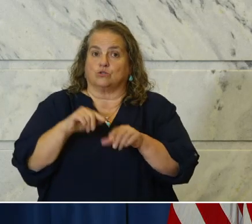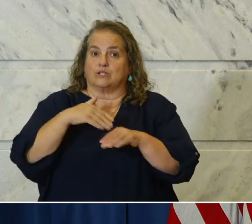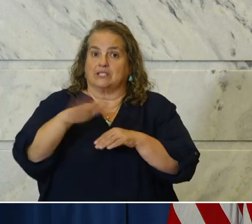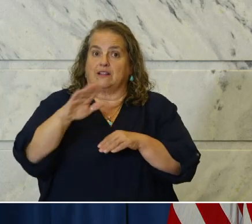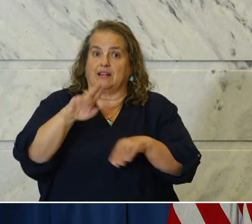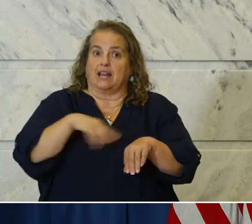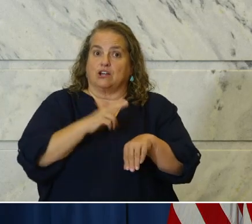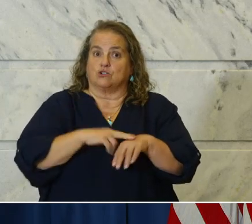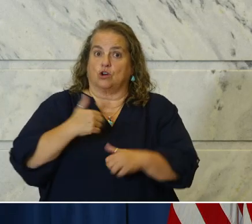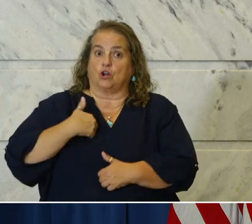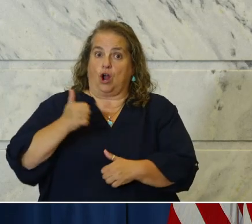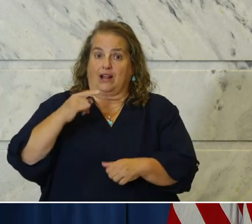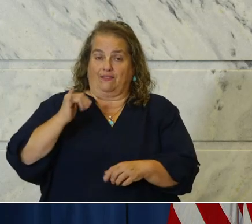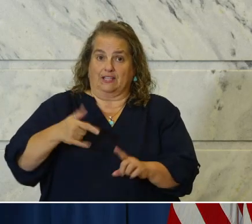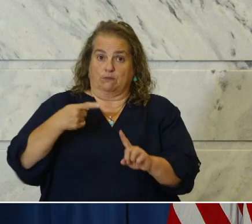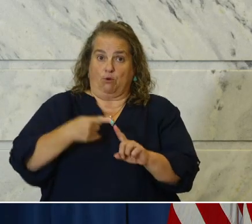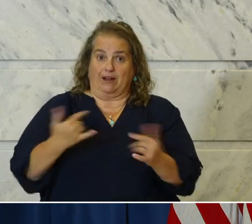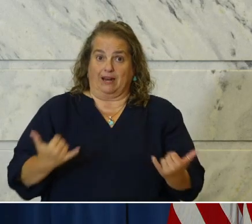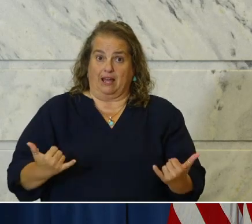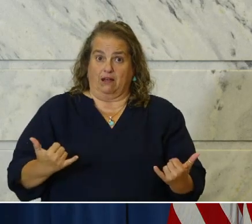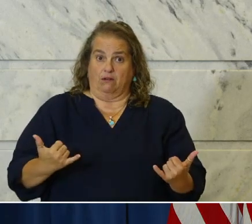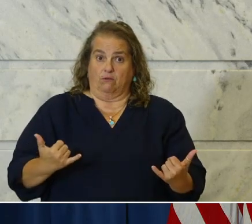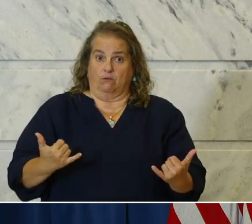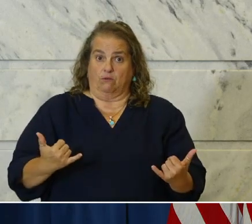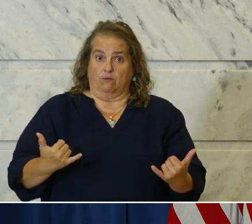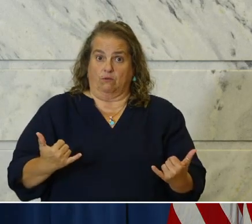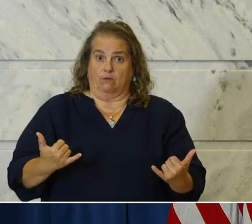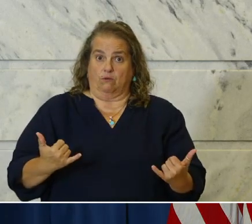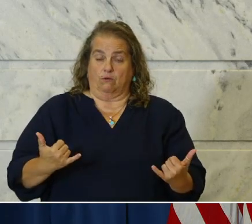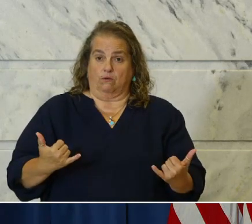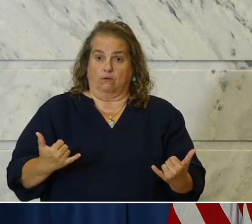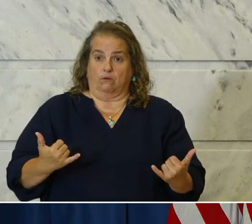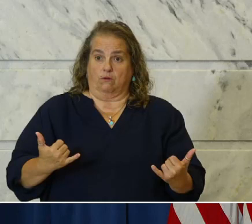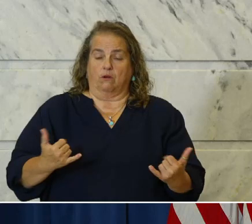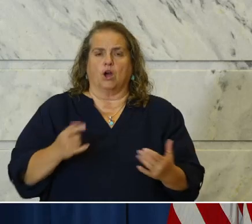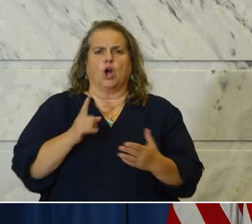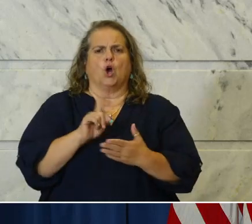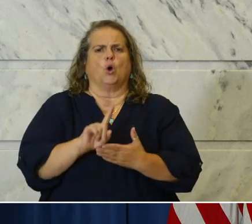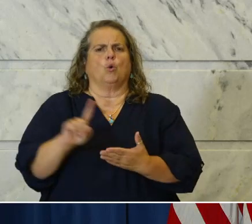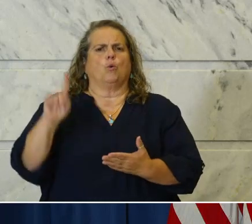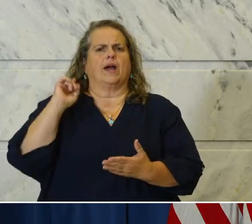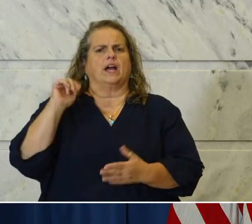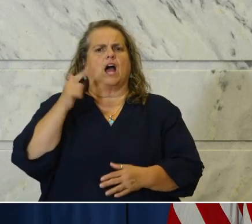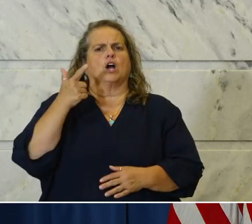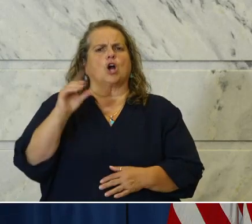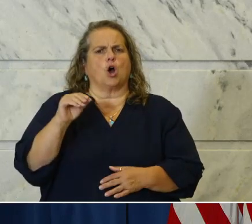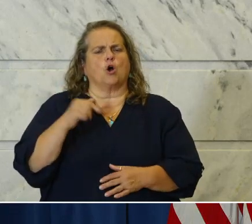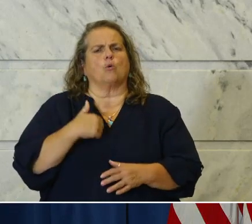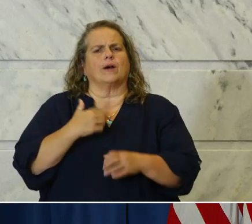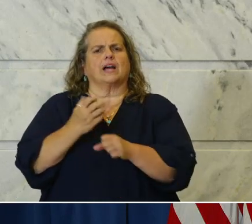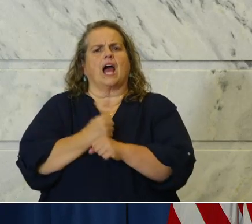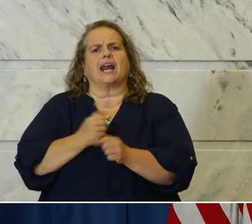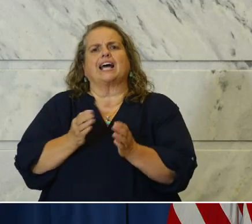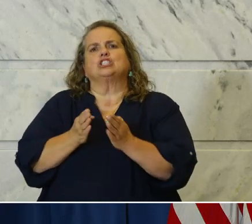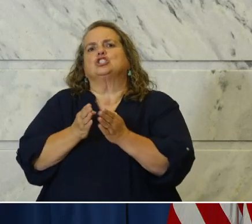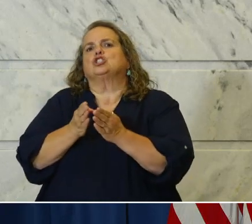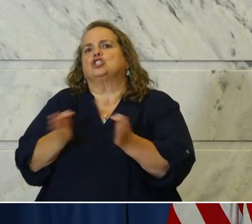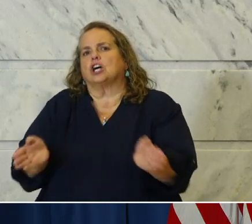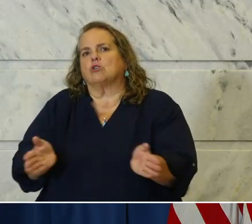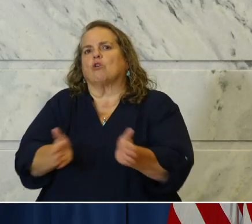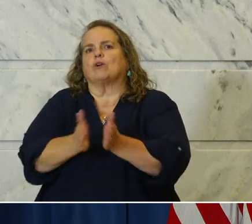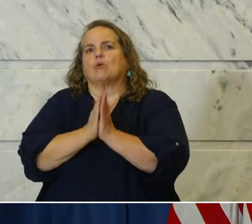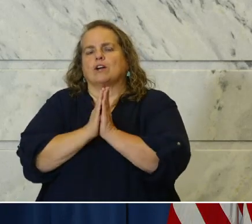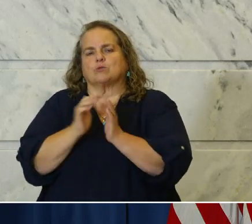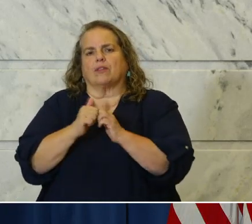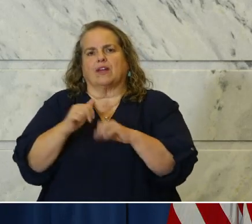at this point? I believe that we received a week ago just a general request that had to do with the National Guard. I